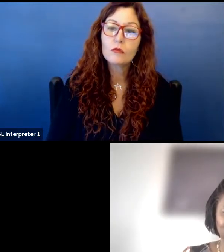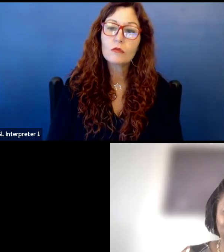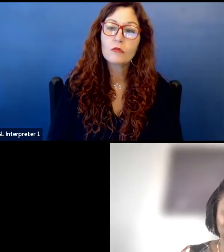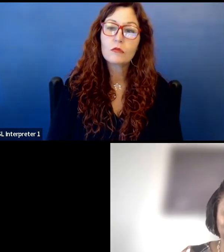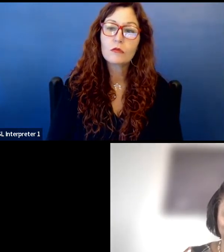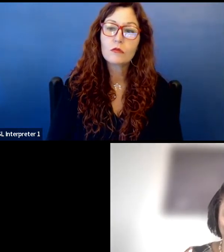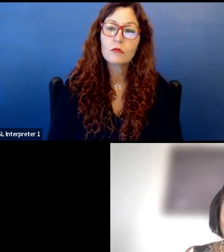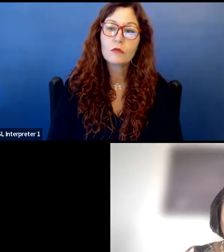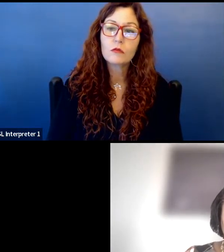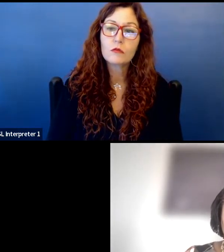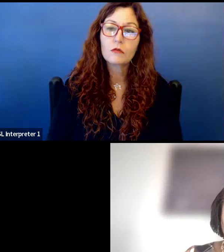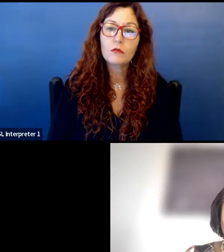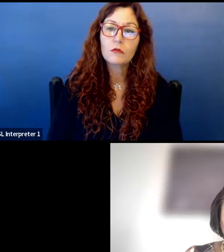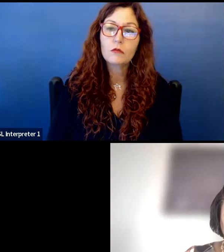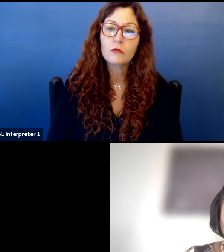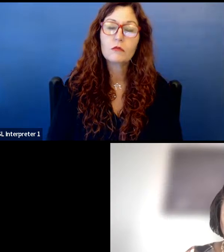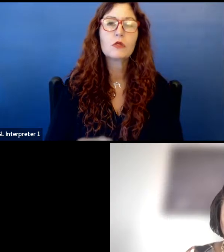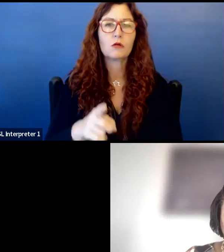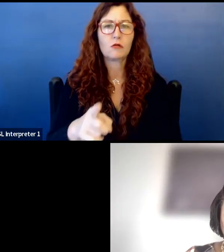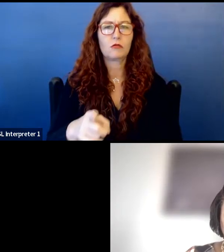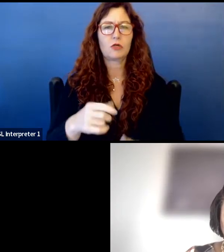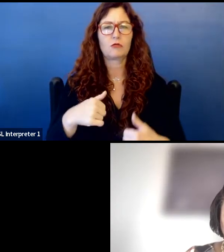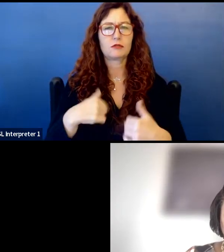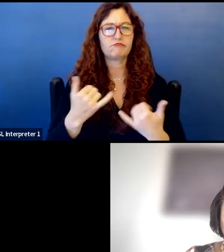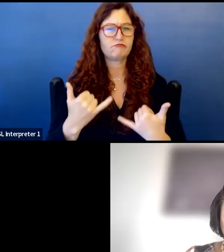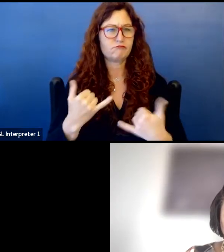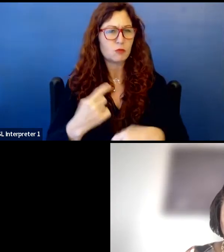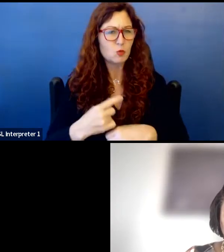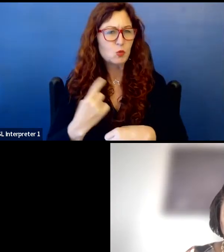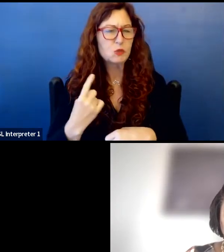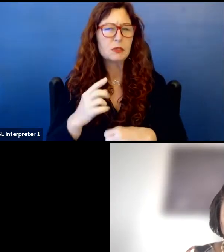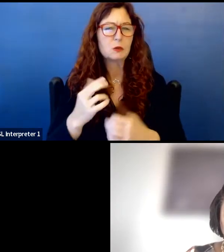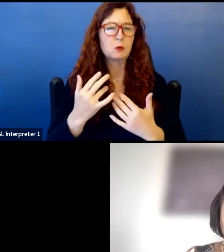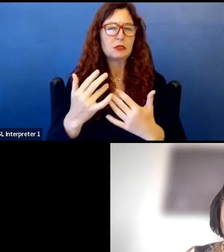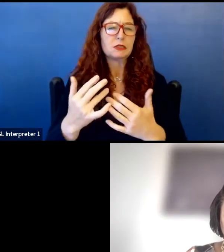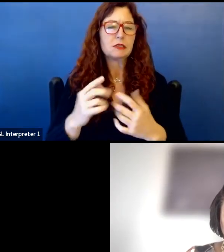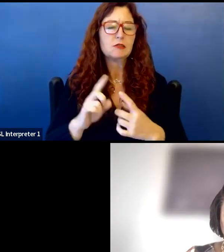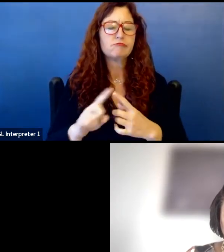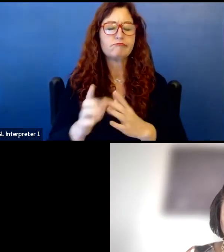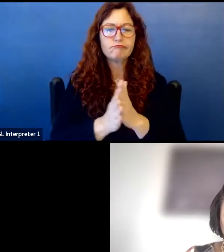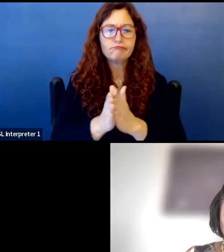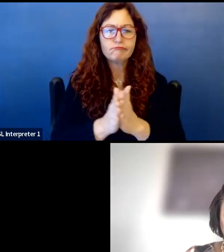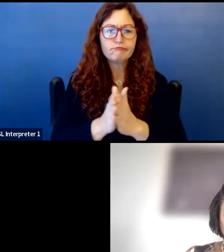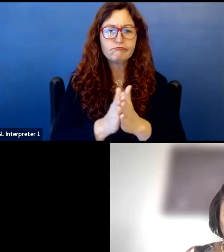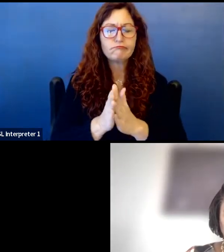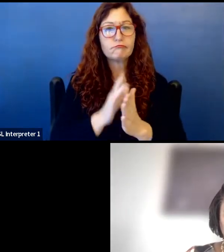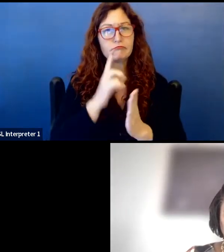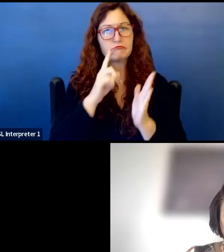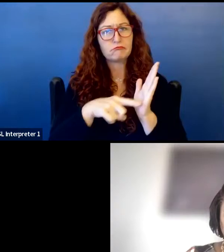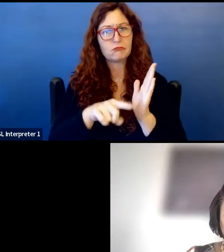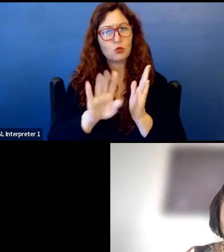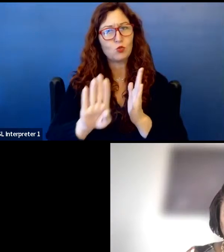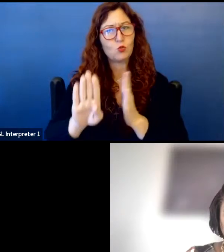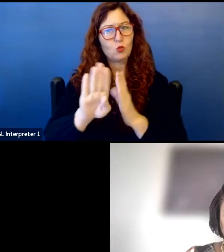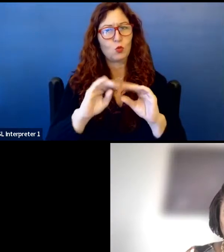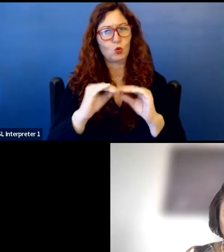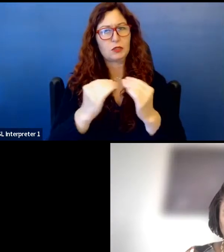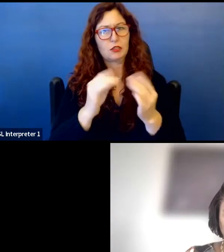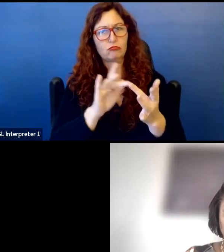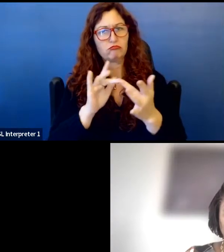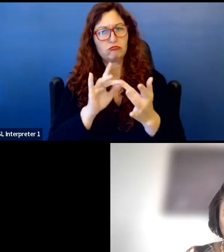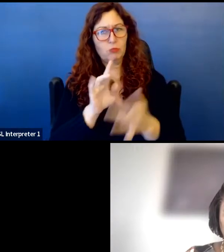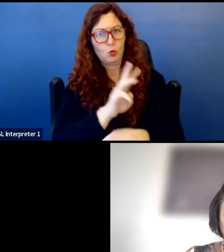we were waiting for the testimony to come in i was taking a look at your organization's website um and spent some time reviewing your